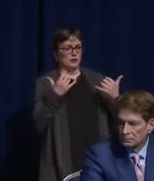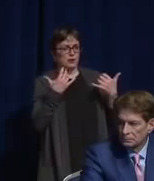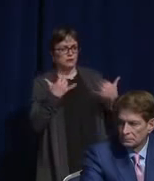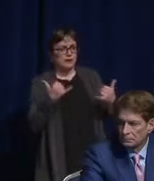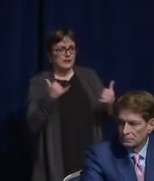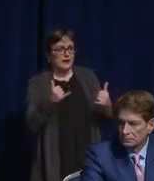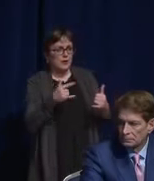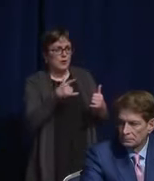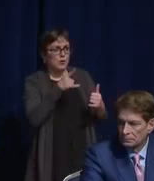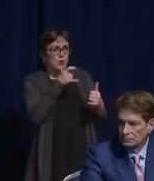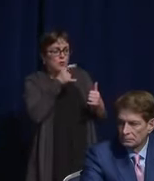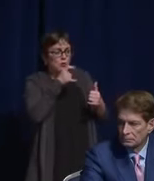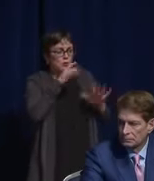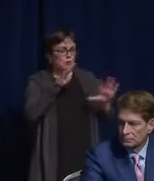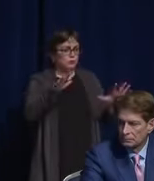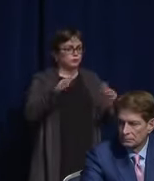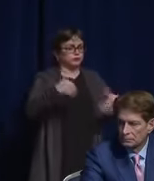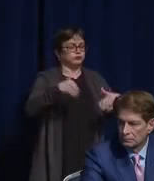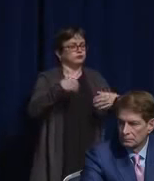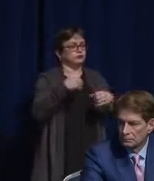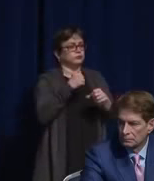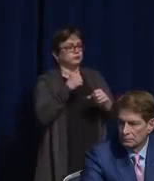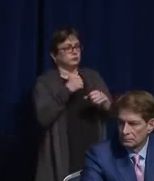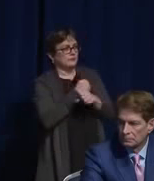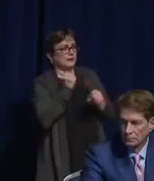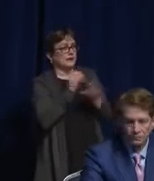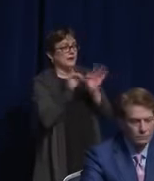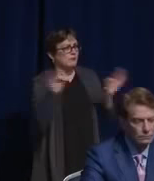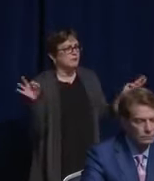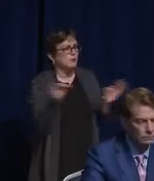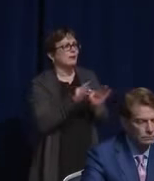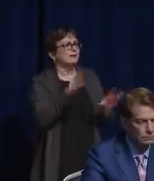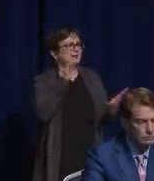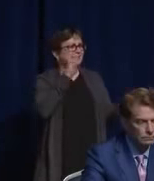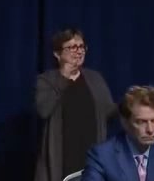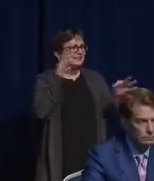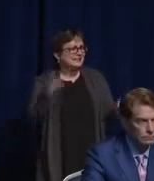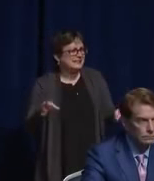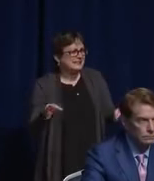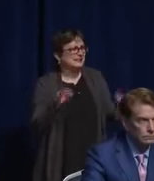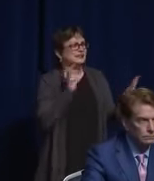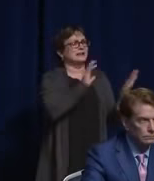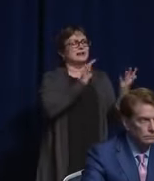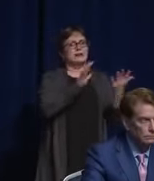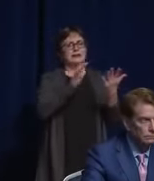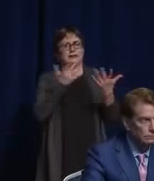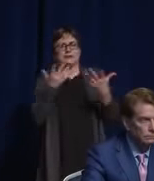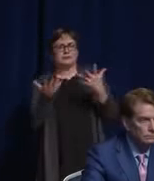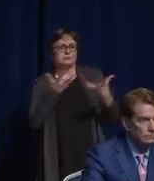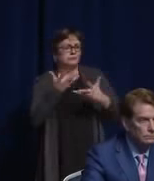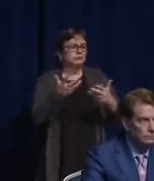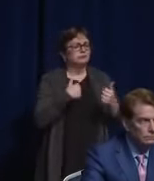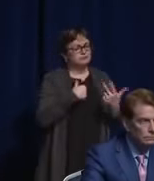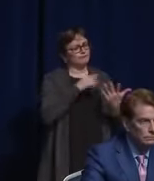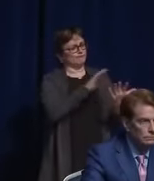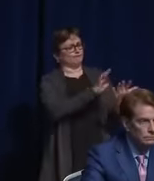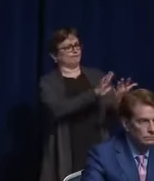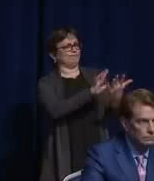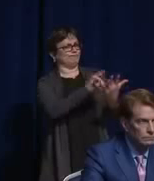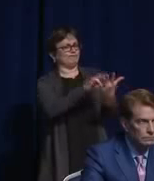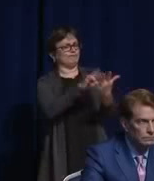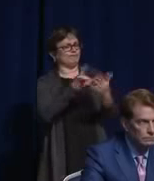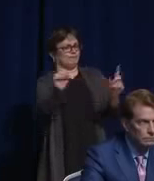step back if at all possible. This is actually a lesson we learned in the wake of Superstorm Sandy, when homeowners and